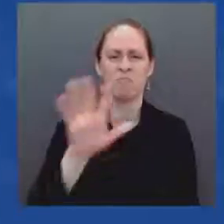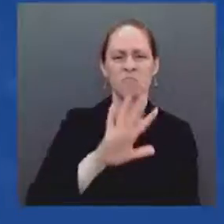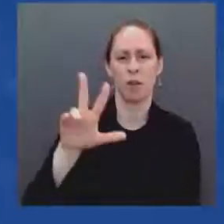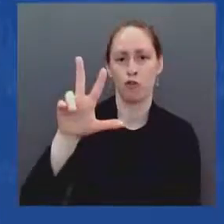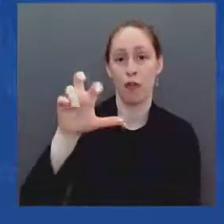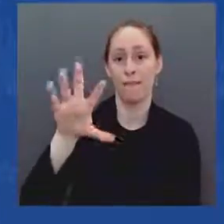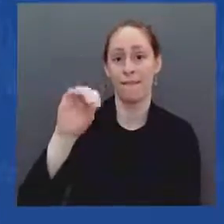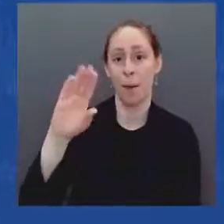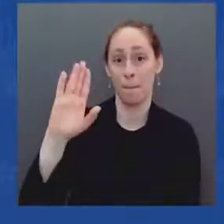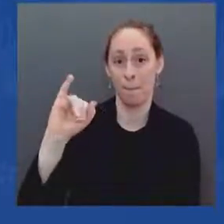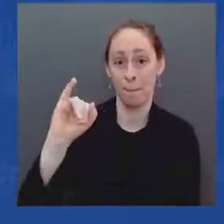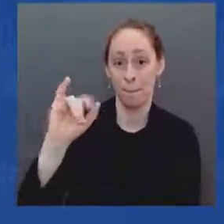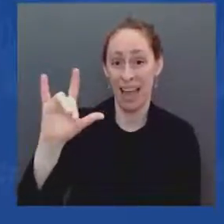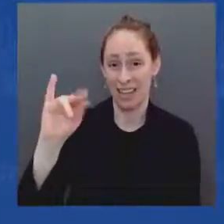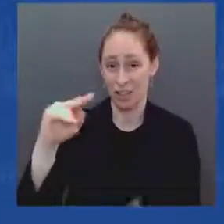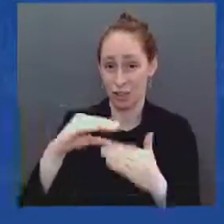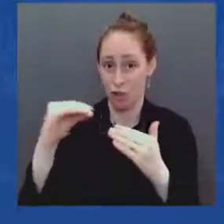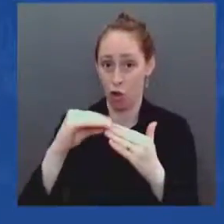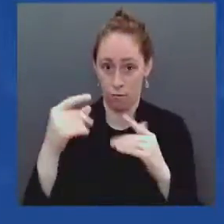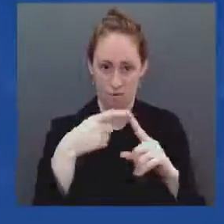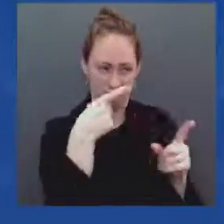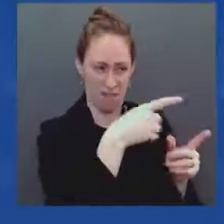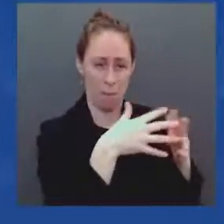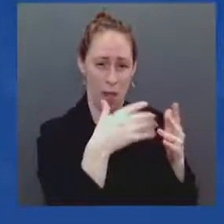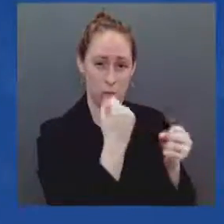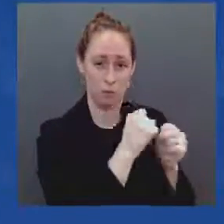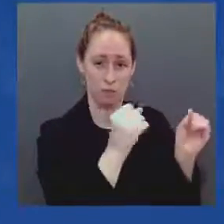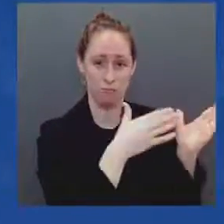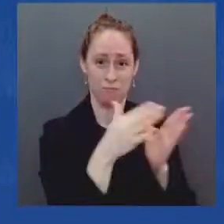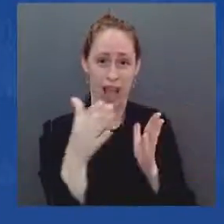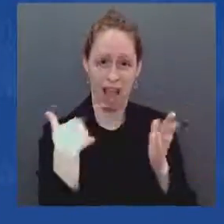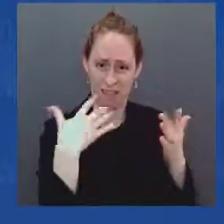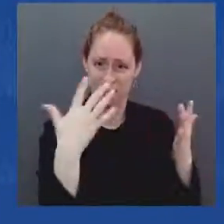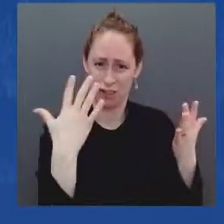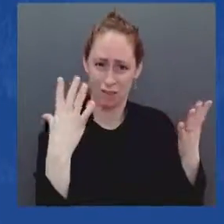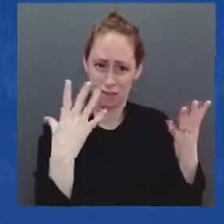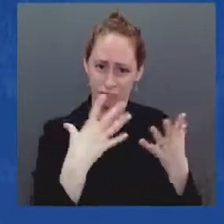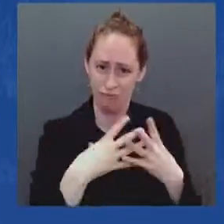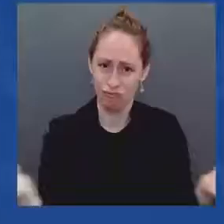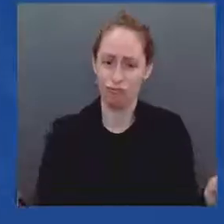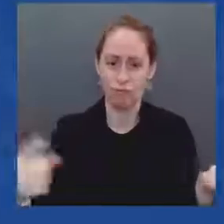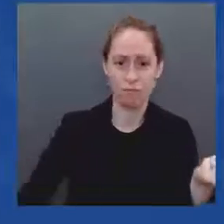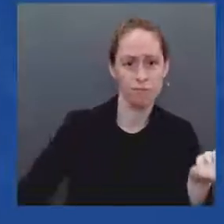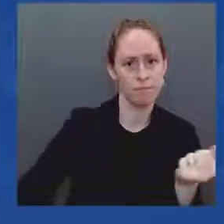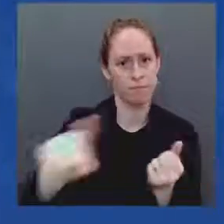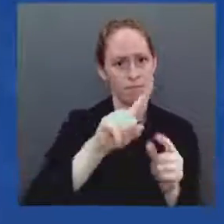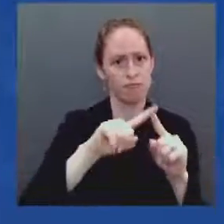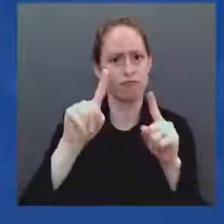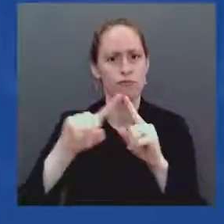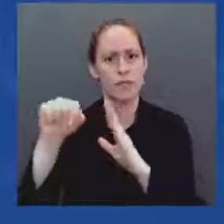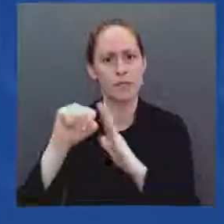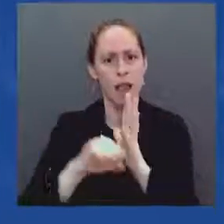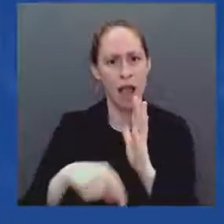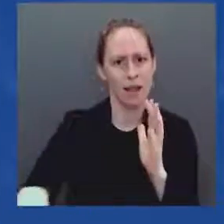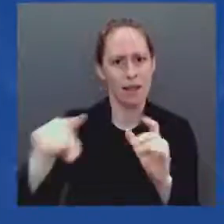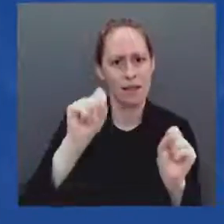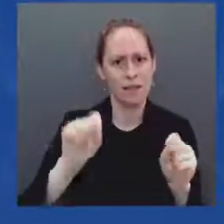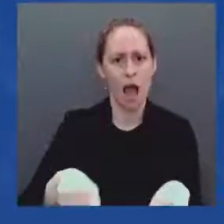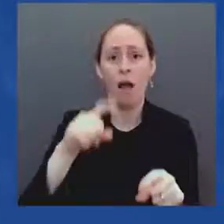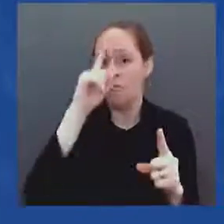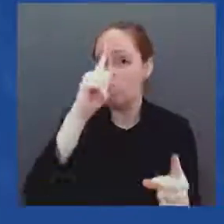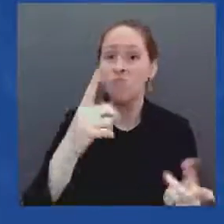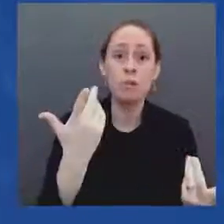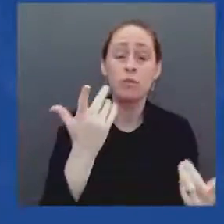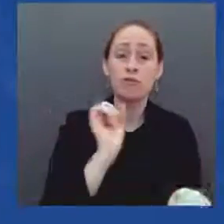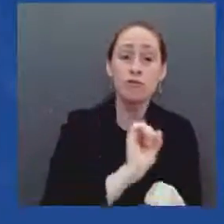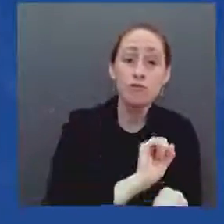budgets, as well as funds for school and for child care. And we know the difference this has made in jobs. Last year, we had the greatest